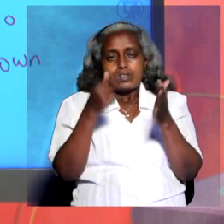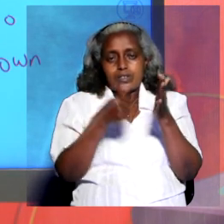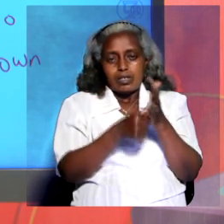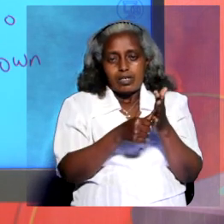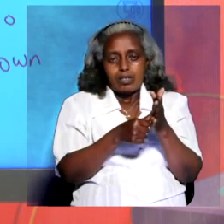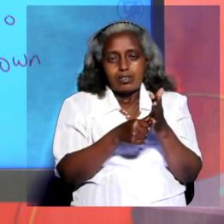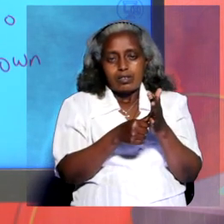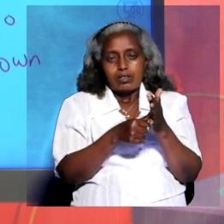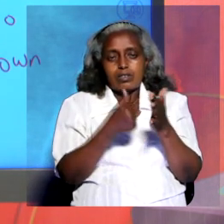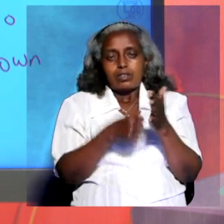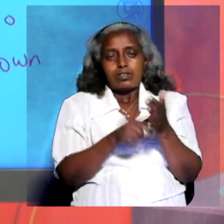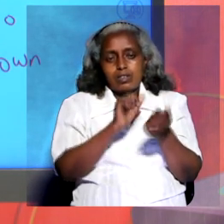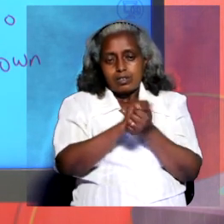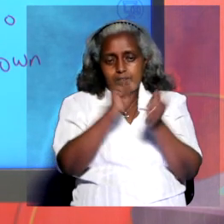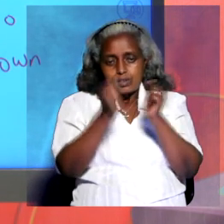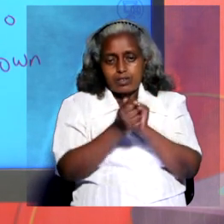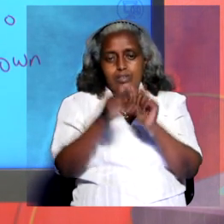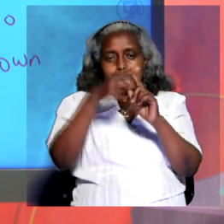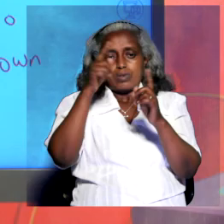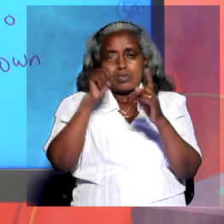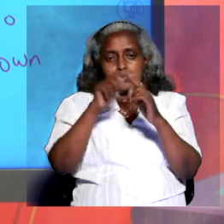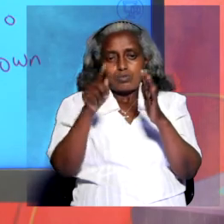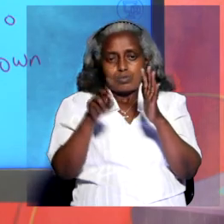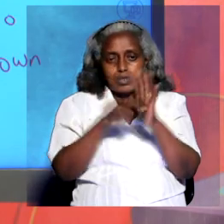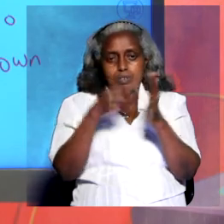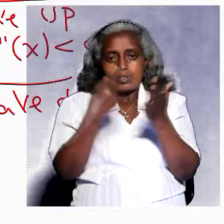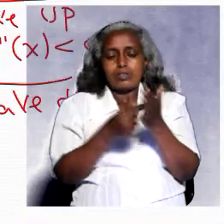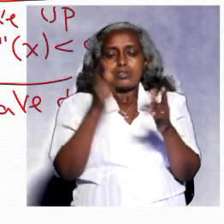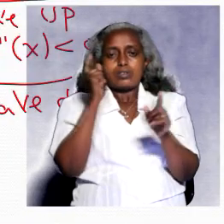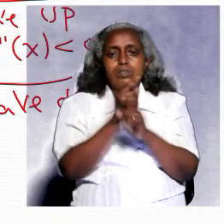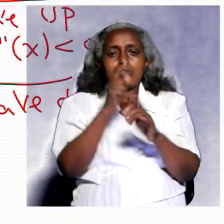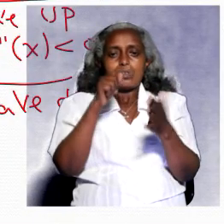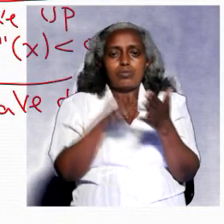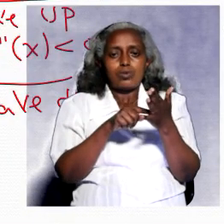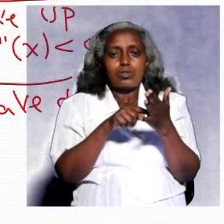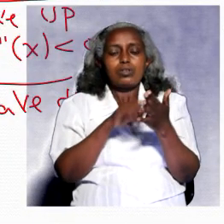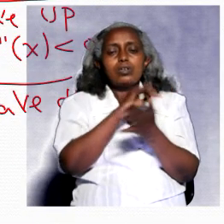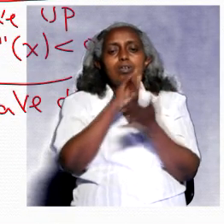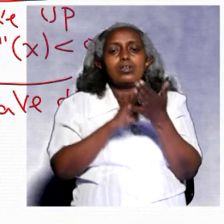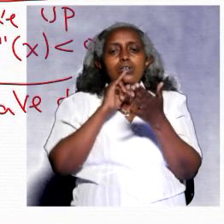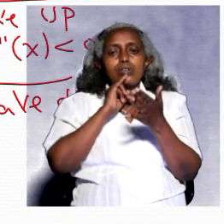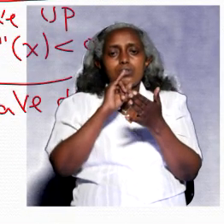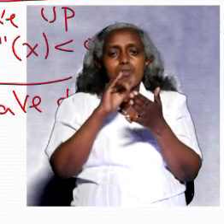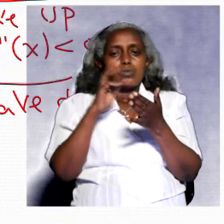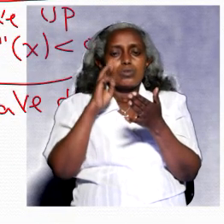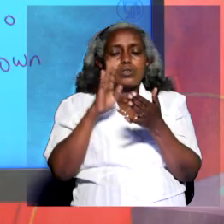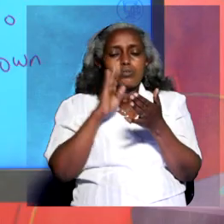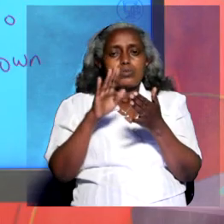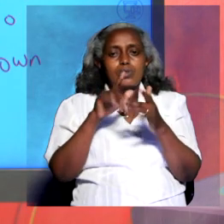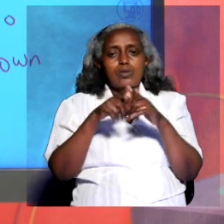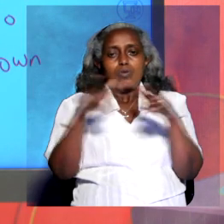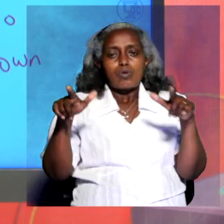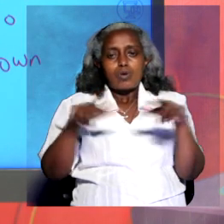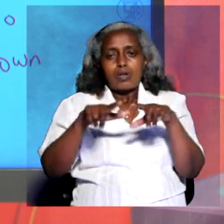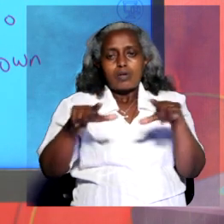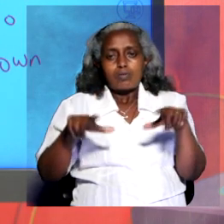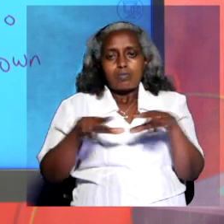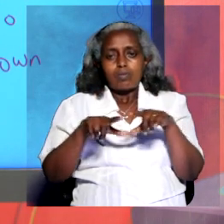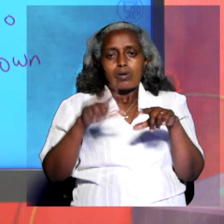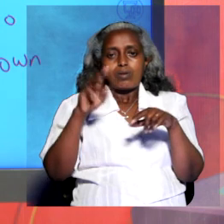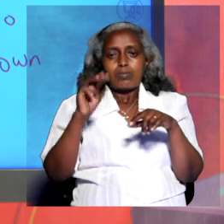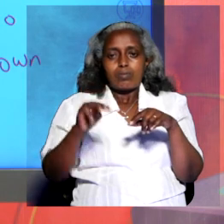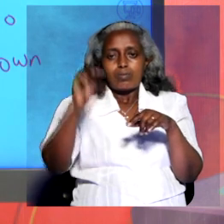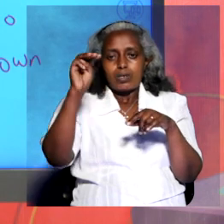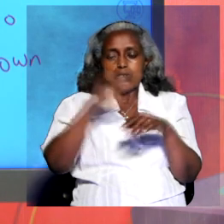if the sign changes from plus to minus at this critical point, it will be this local max. If it changes sign from minus